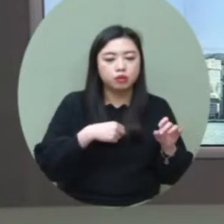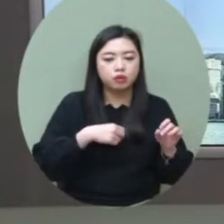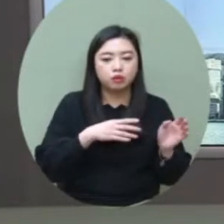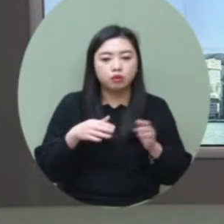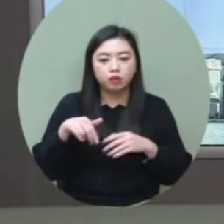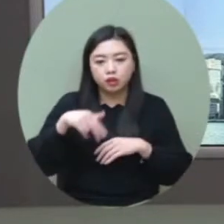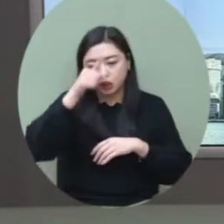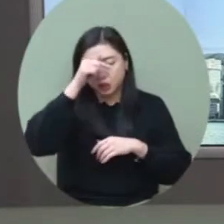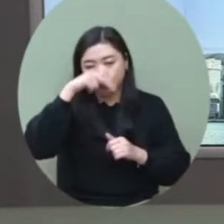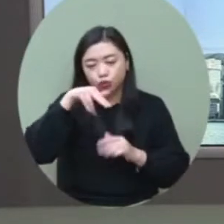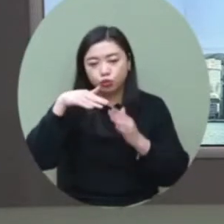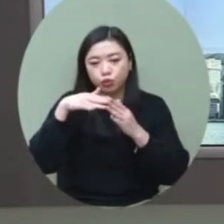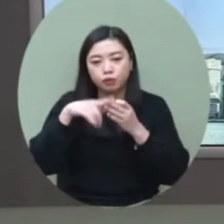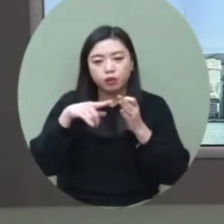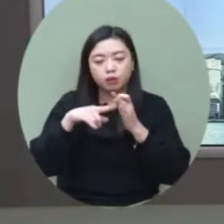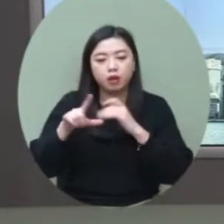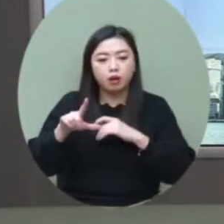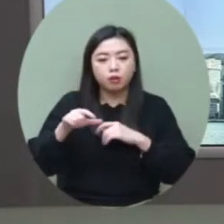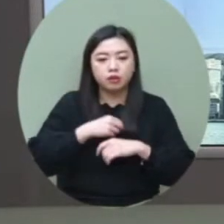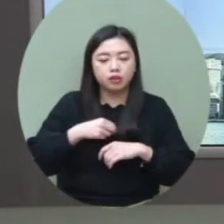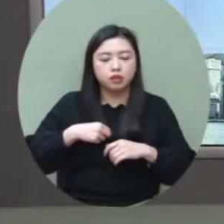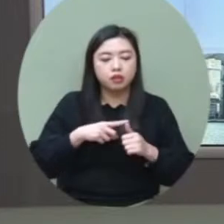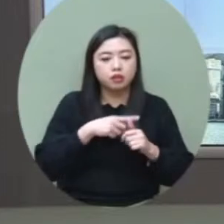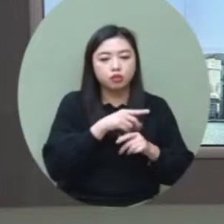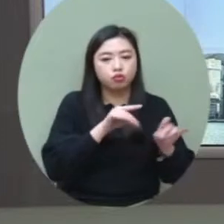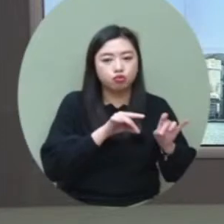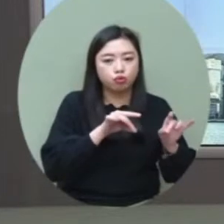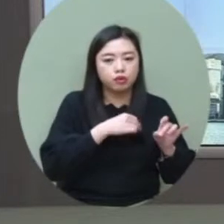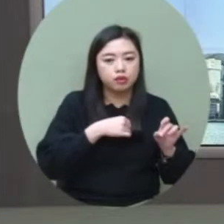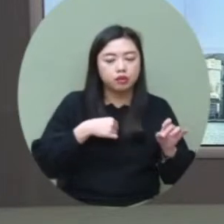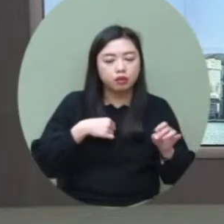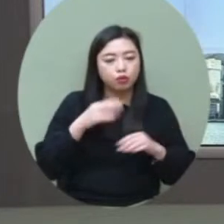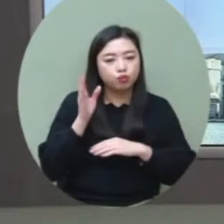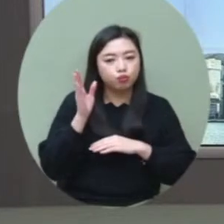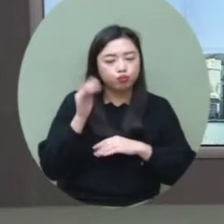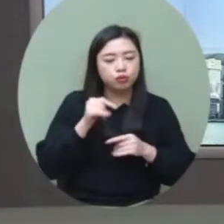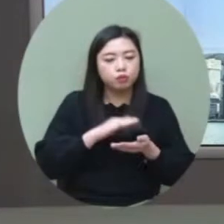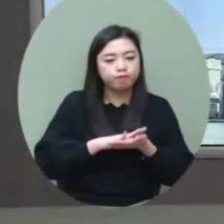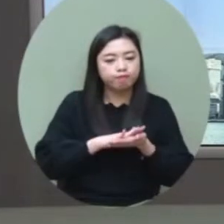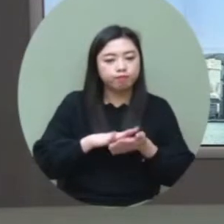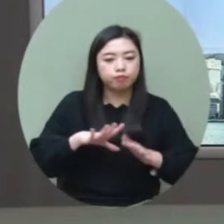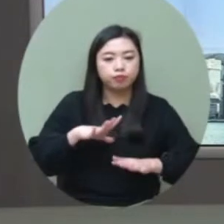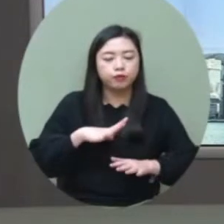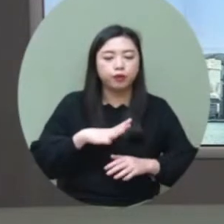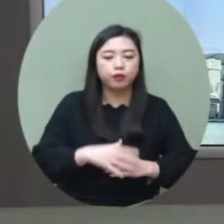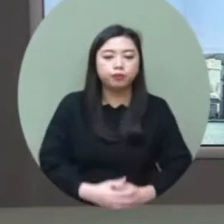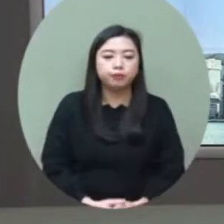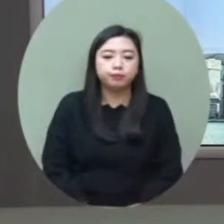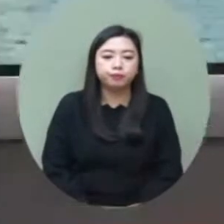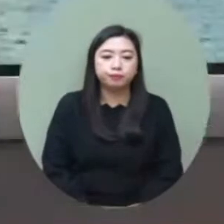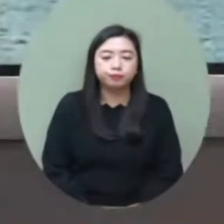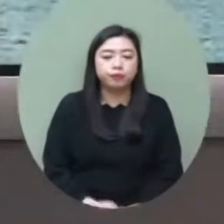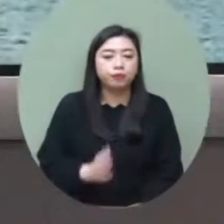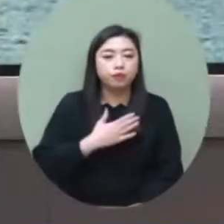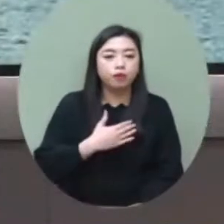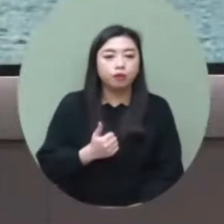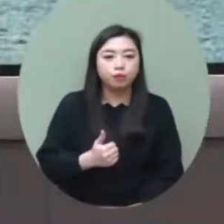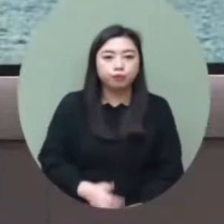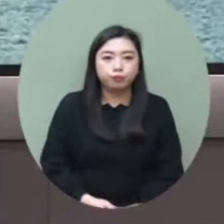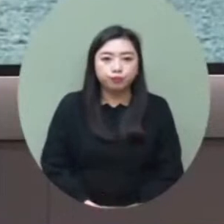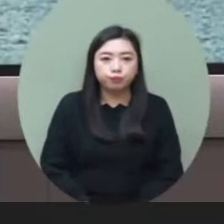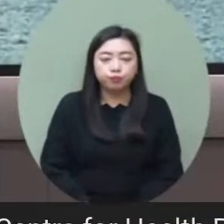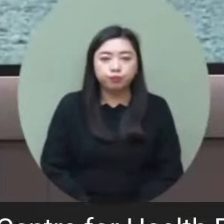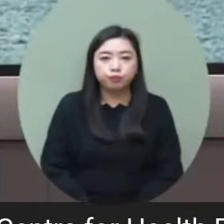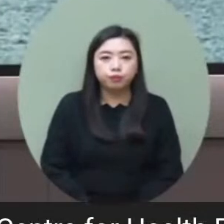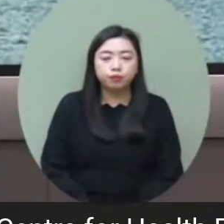of Communicable Disease Branch of the Center for Health Protection, and Dr. Lau Ka-hin, Chief Manager, Hospital Authority. Dr. Chuang would first brief us on the